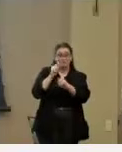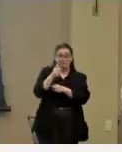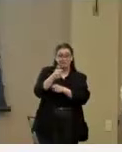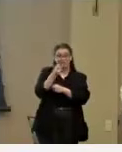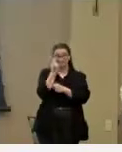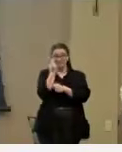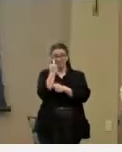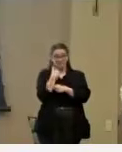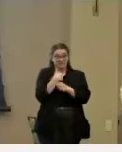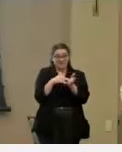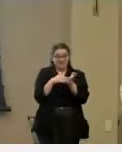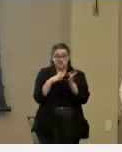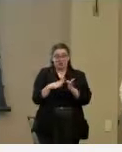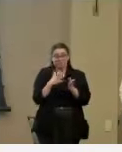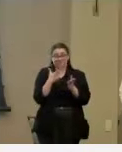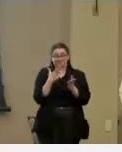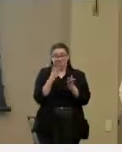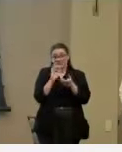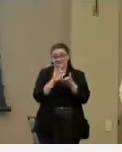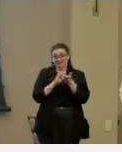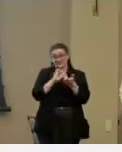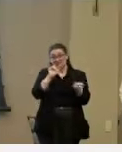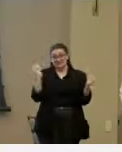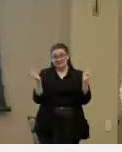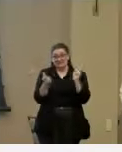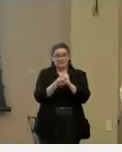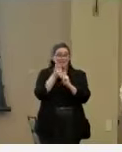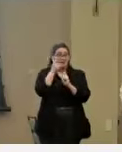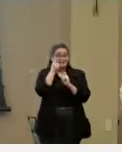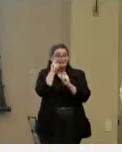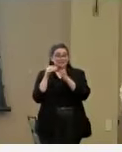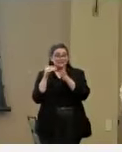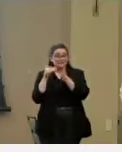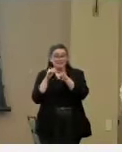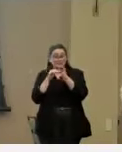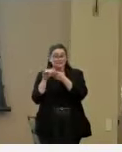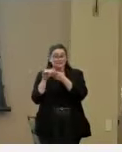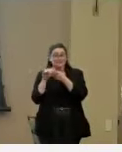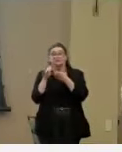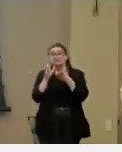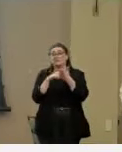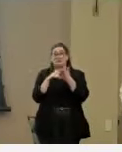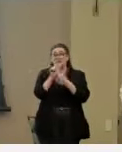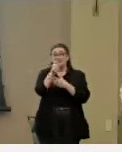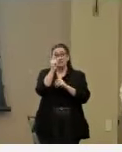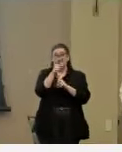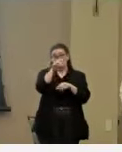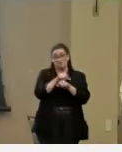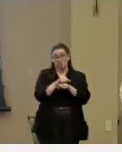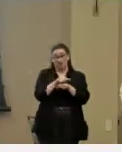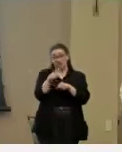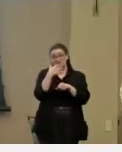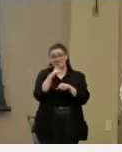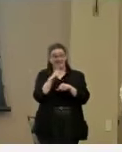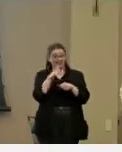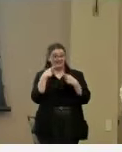is changing, especially in dermatology. You are booked in some cases for a 10-minute appointment, and you're lucky if